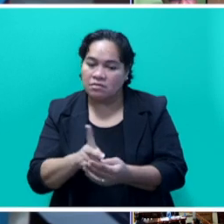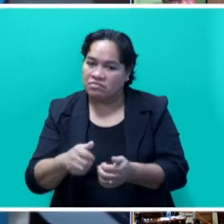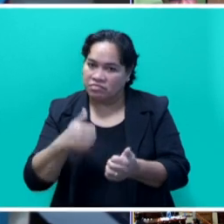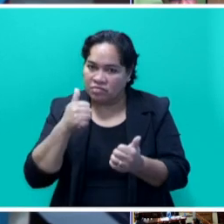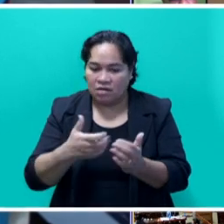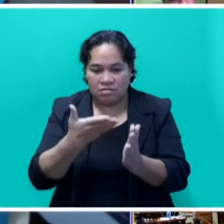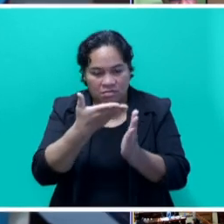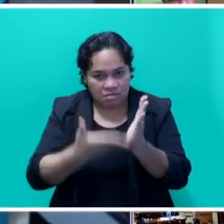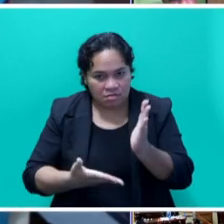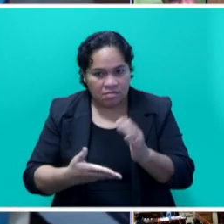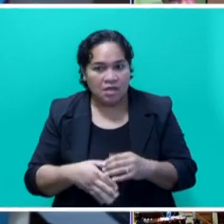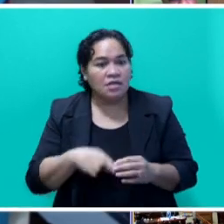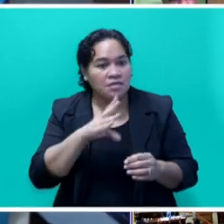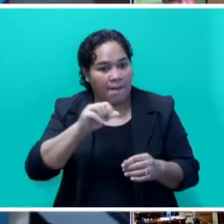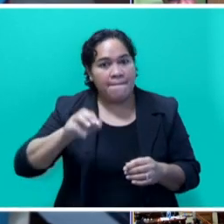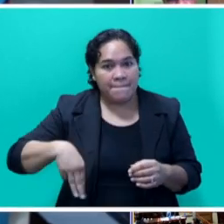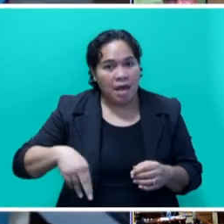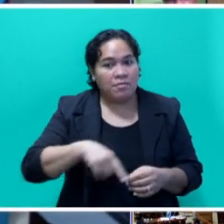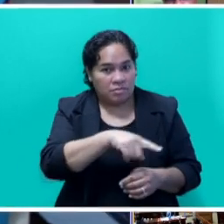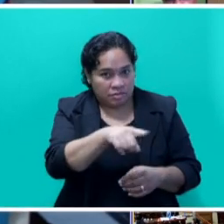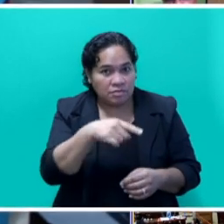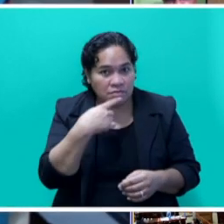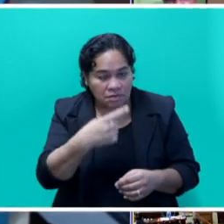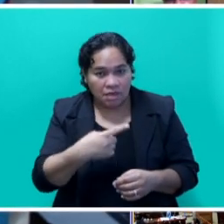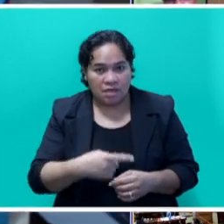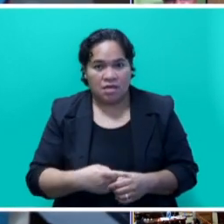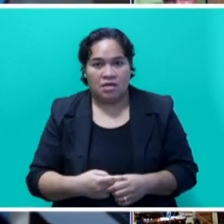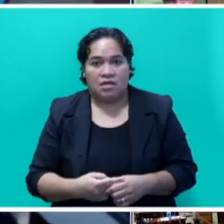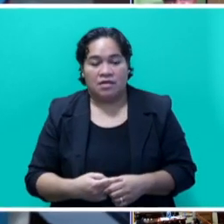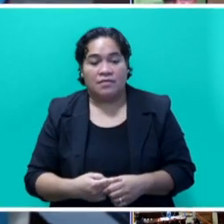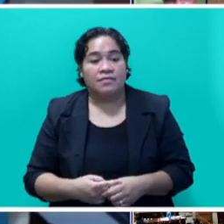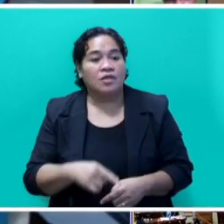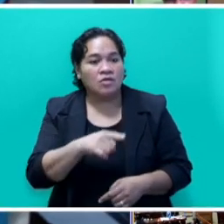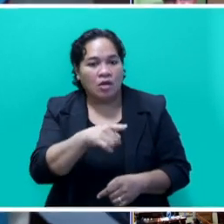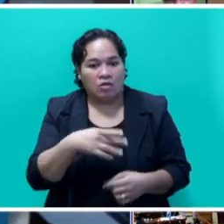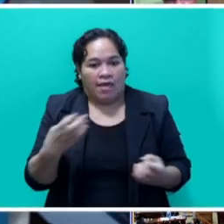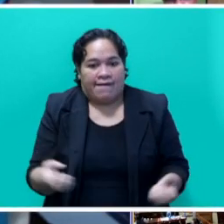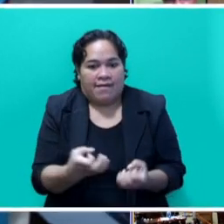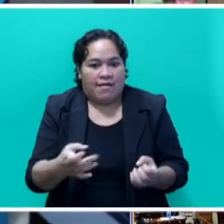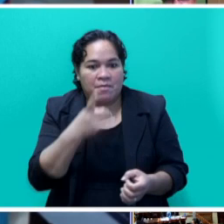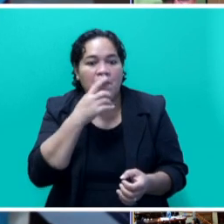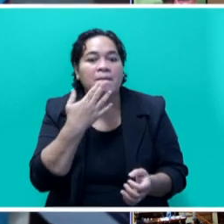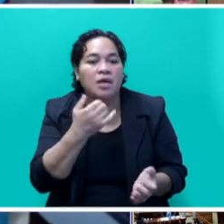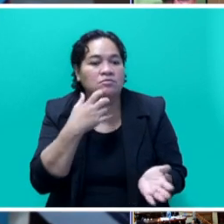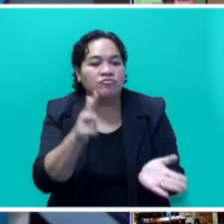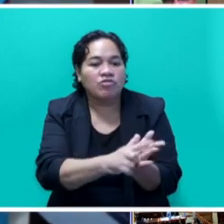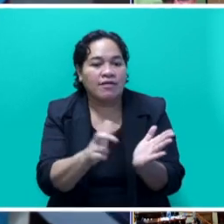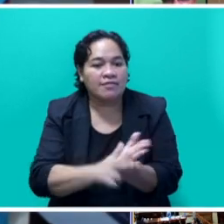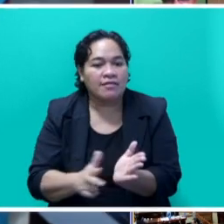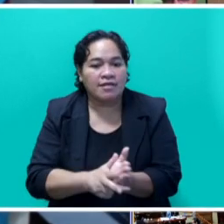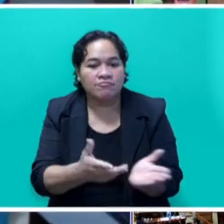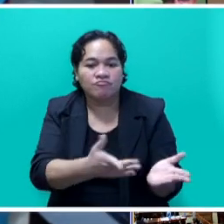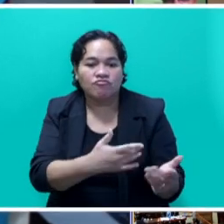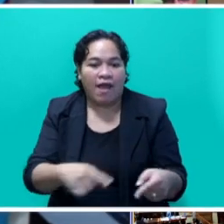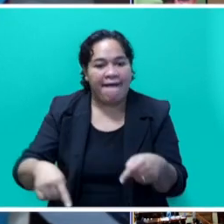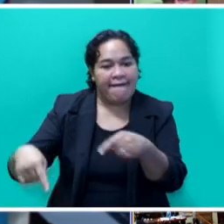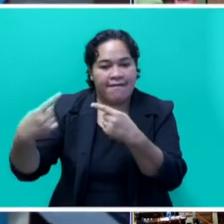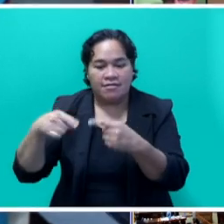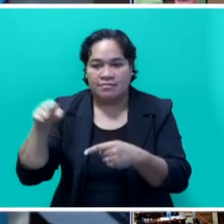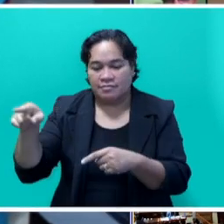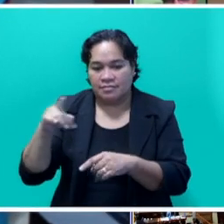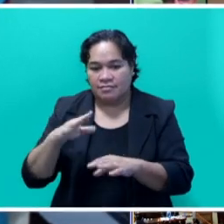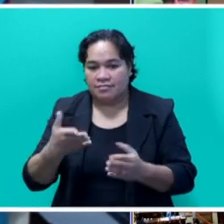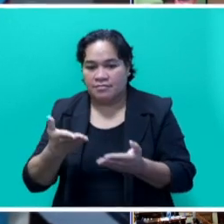private. Yet they have shamelessly encouraged people to sign different petitions based on the falsehoods